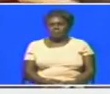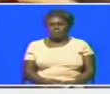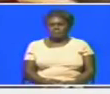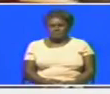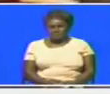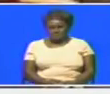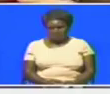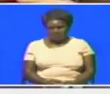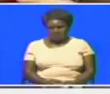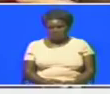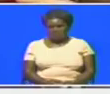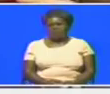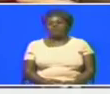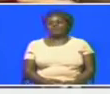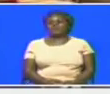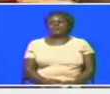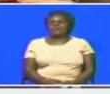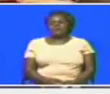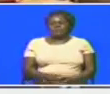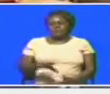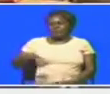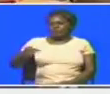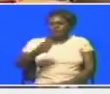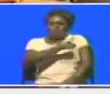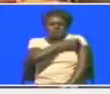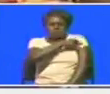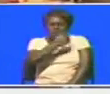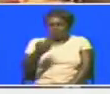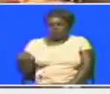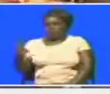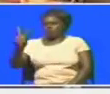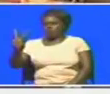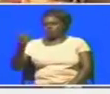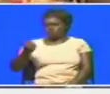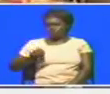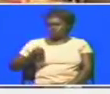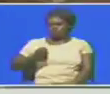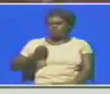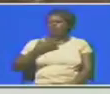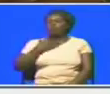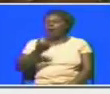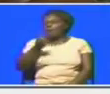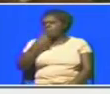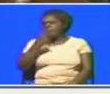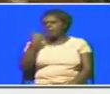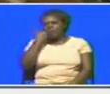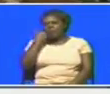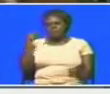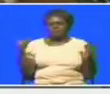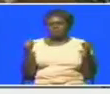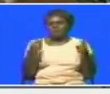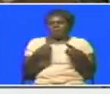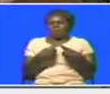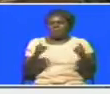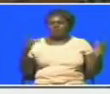Lucile Chepukai at Chemolingot Sub-County Hospital with her two daughters. They are seeking treatment for malaria. However,